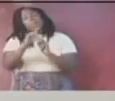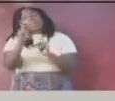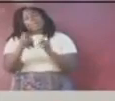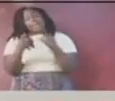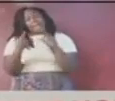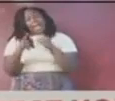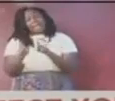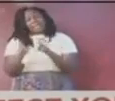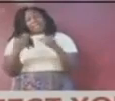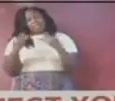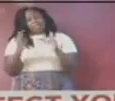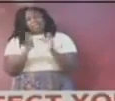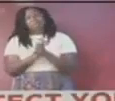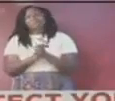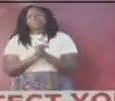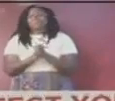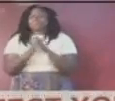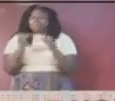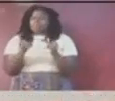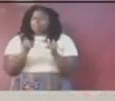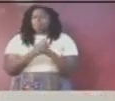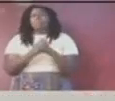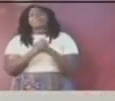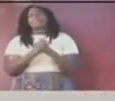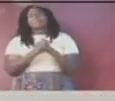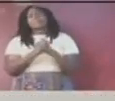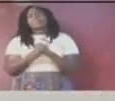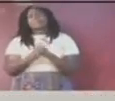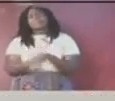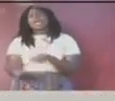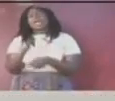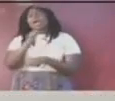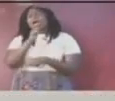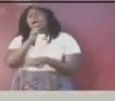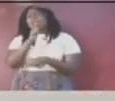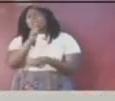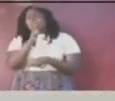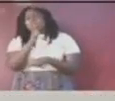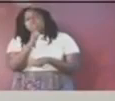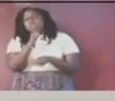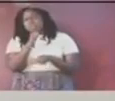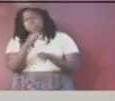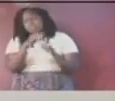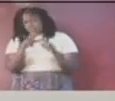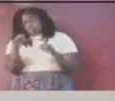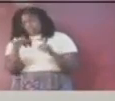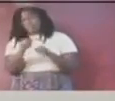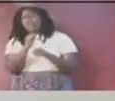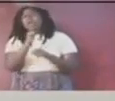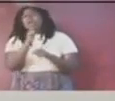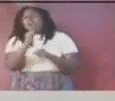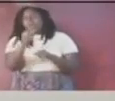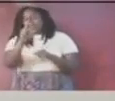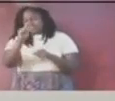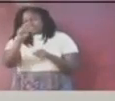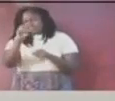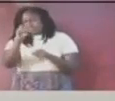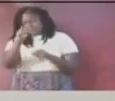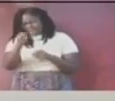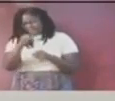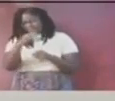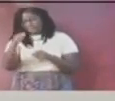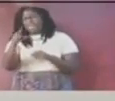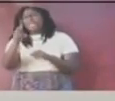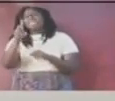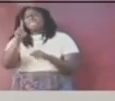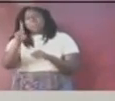A non-disclosure agreement is a normal negotiating process. And I have said, you have